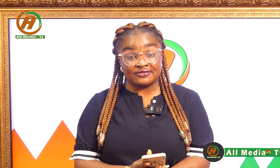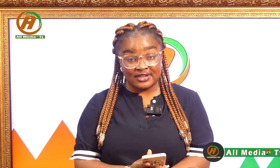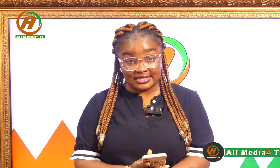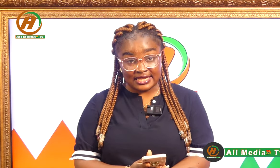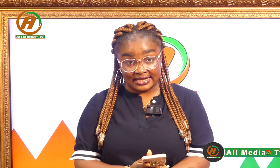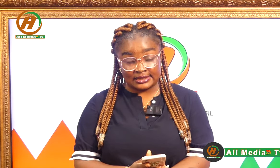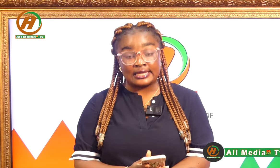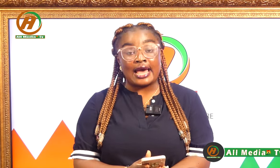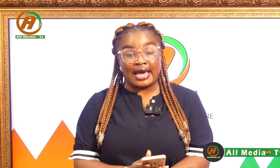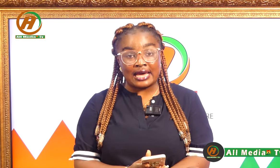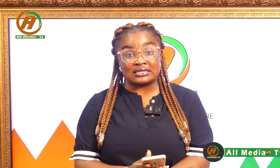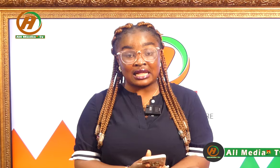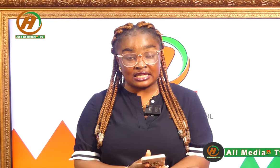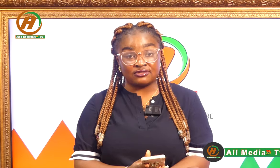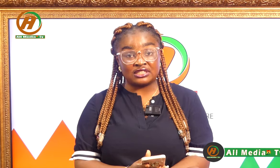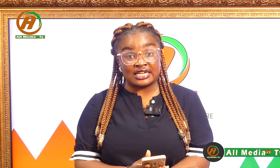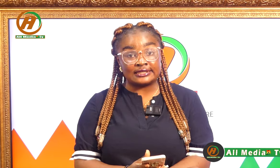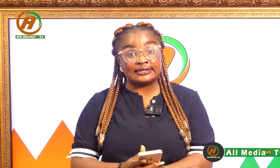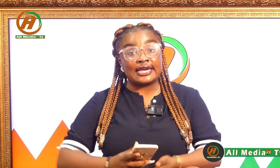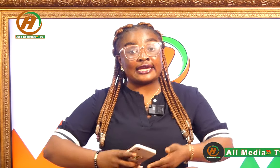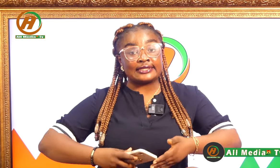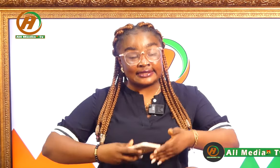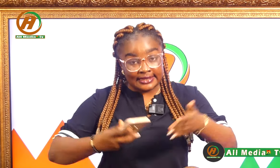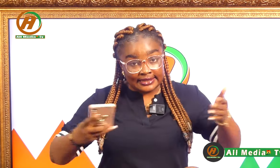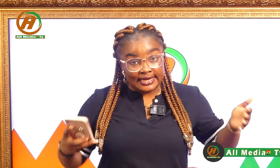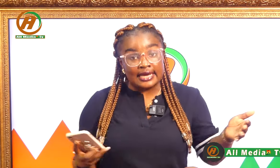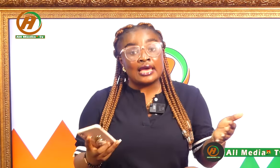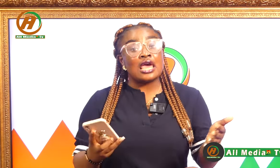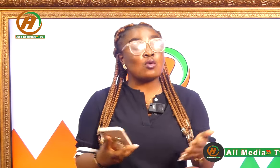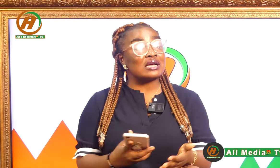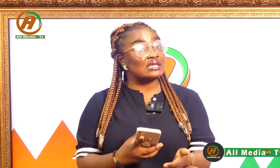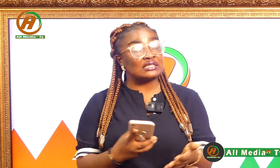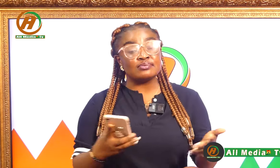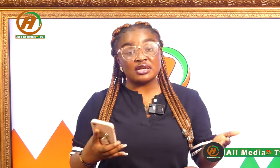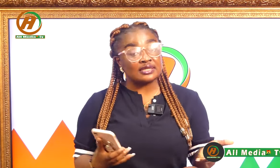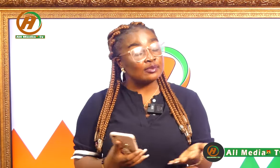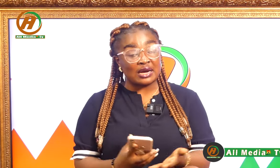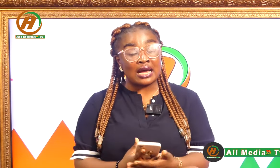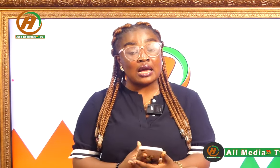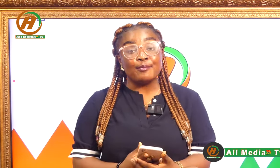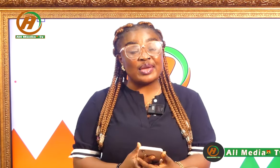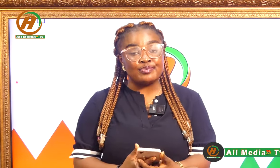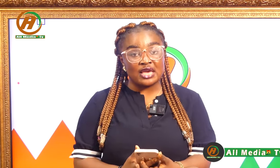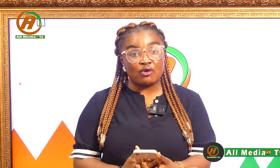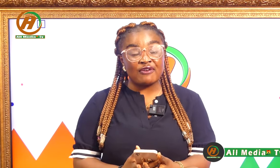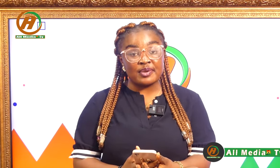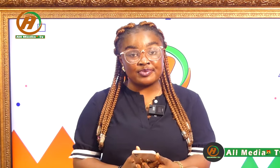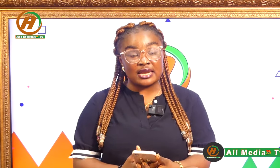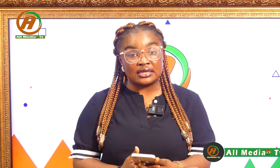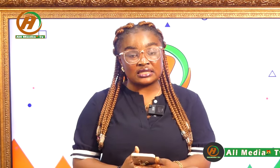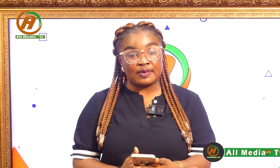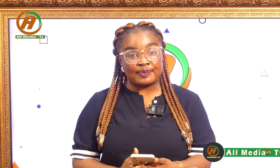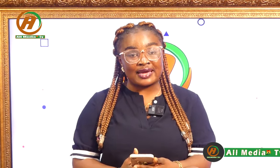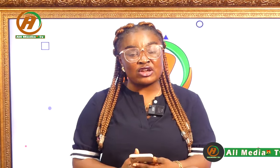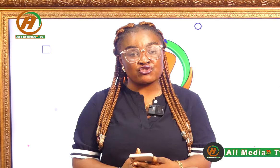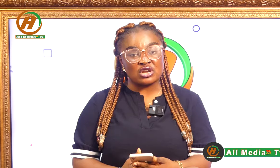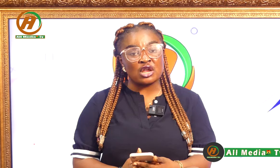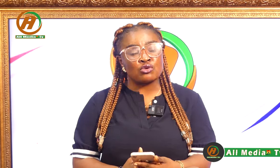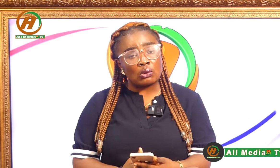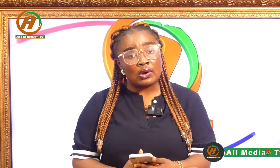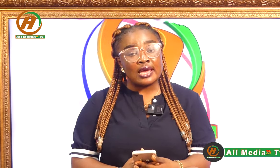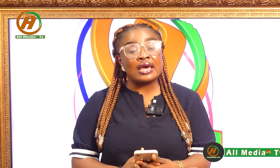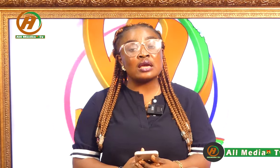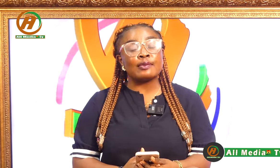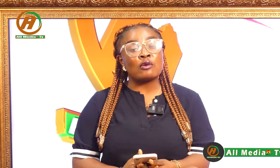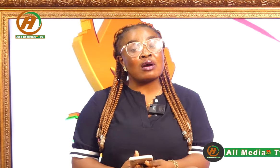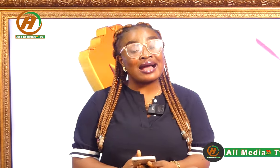ni 31st night aha sa 31st night in the hete ye e wa sentimentem ha bebia ofa bebia na ye se papa e trene